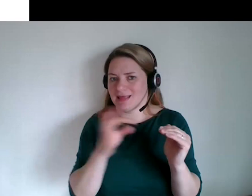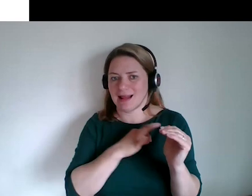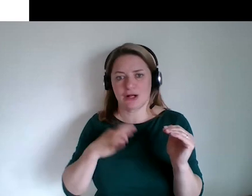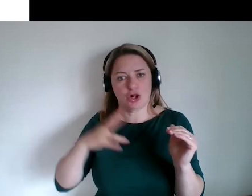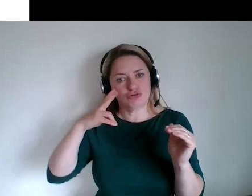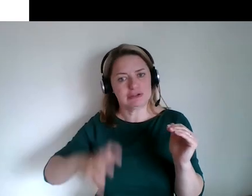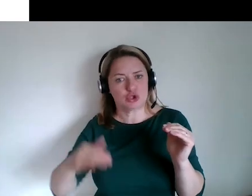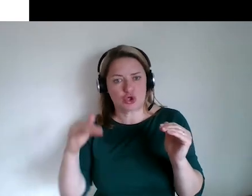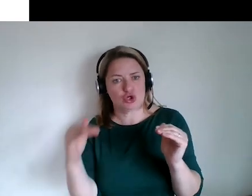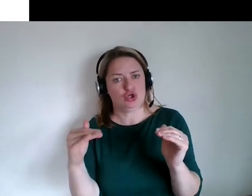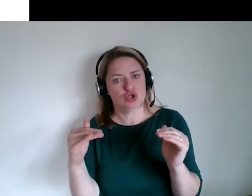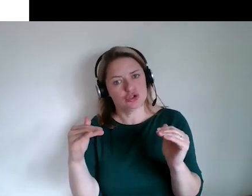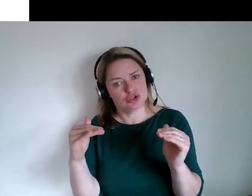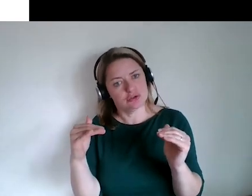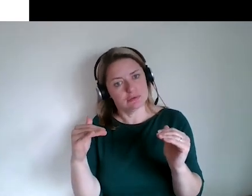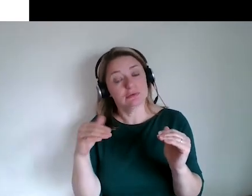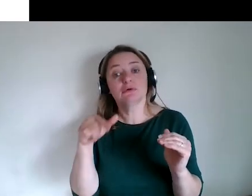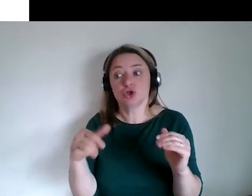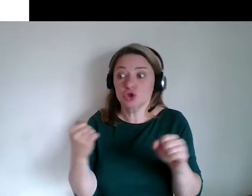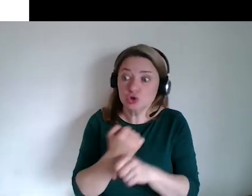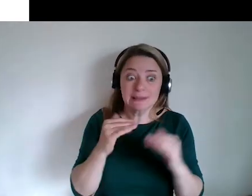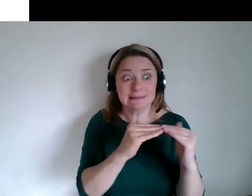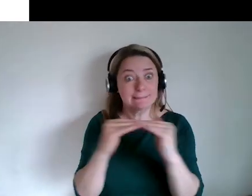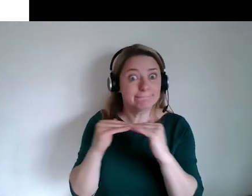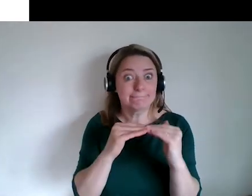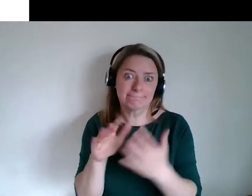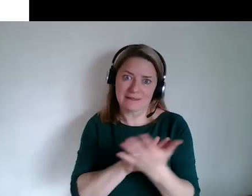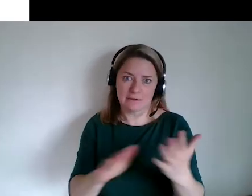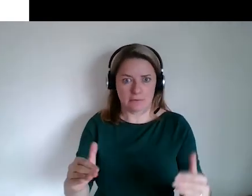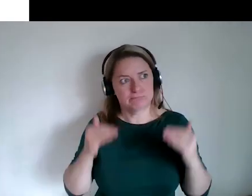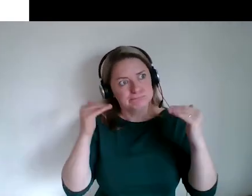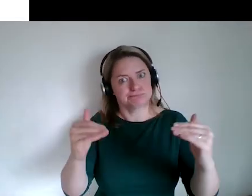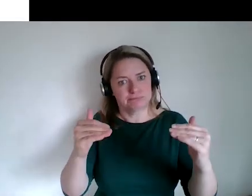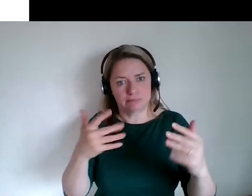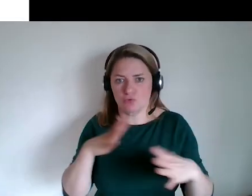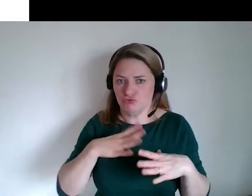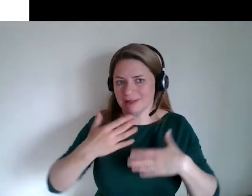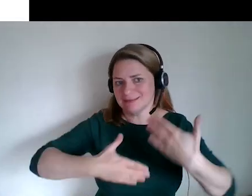research. And in so doing, that is a key step to advancing the discipline.